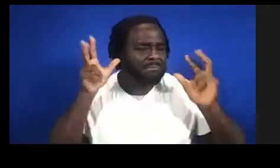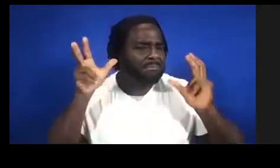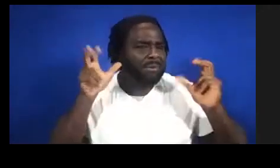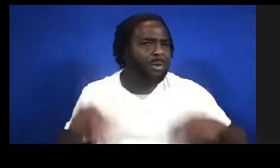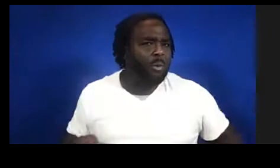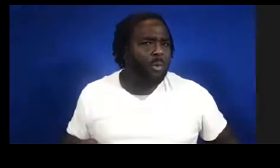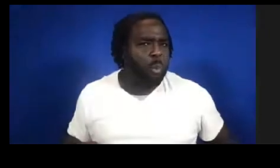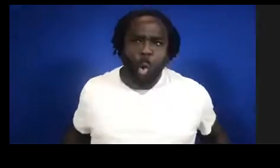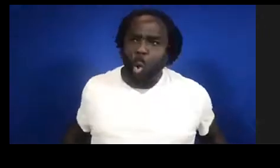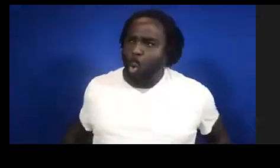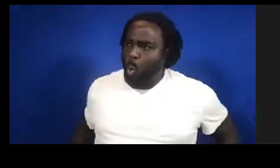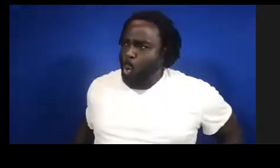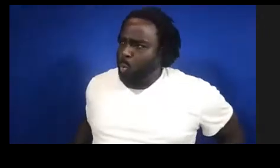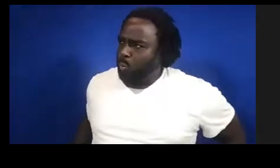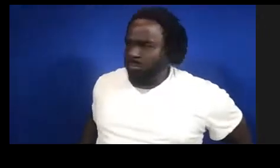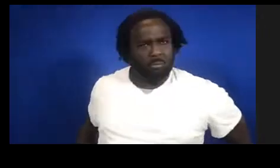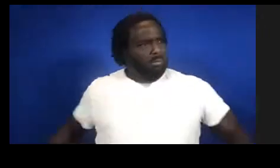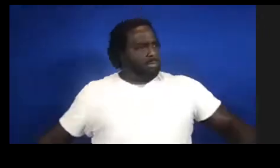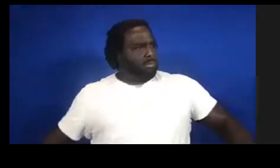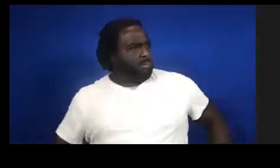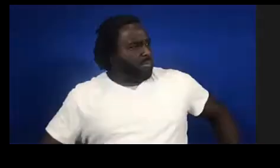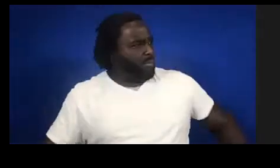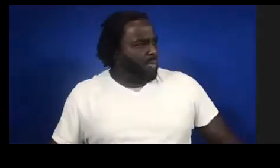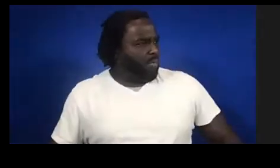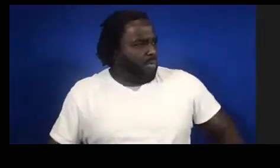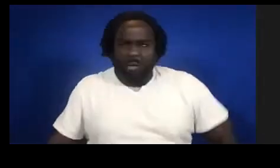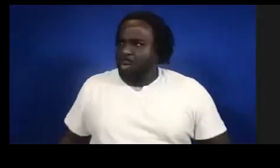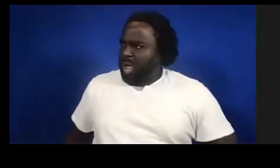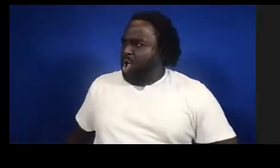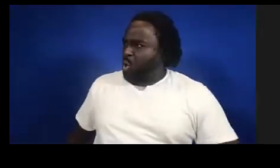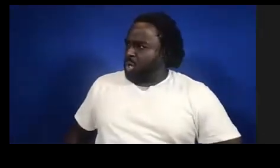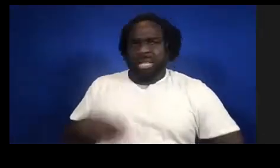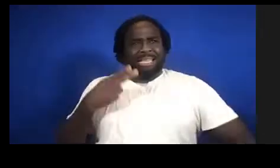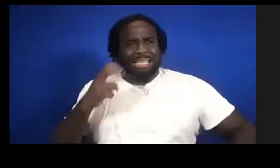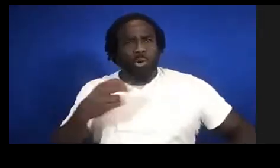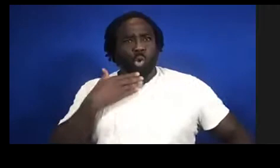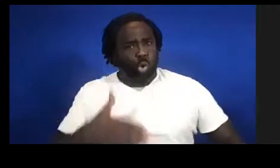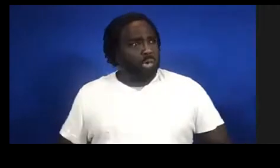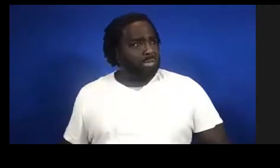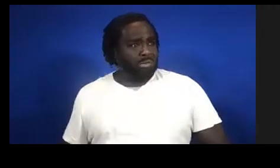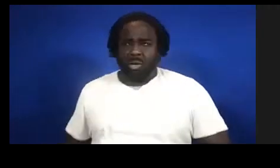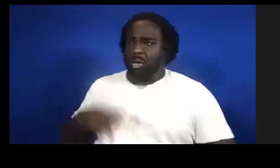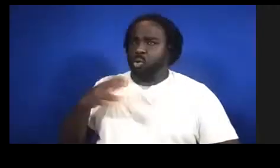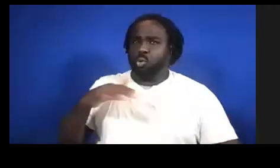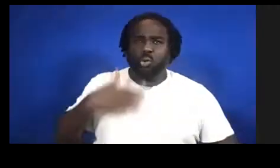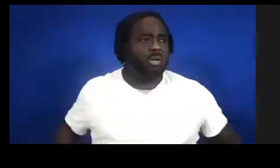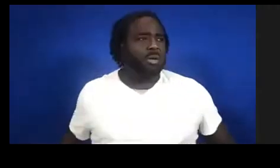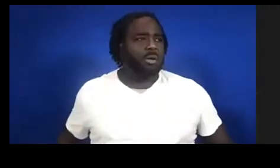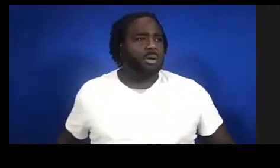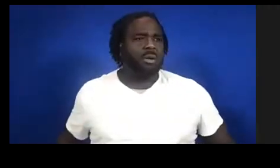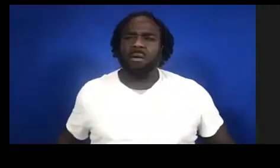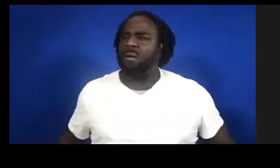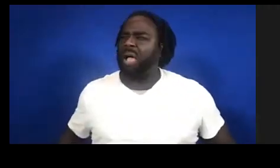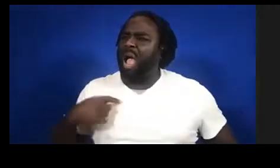Now, that man, he voiced for me one time. We interpreted together. And I was like, okay, wow, he's pretty